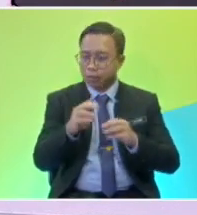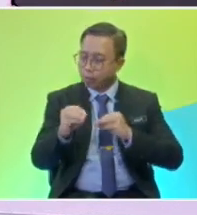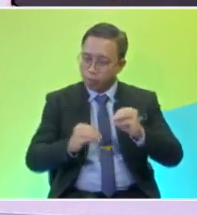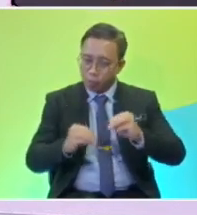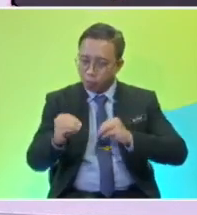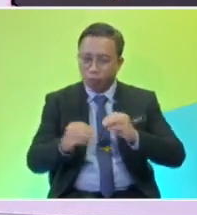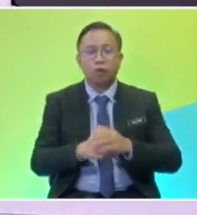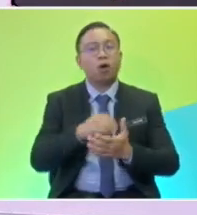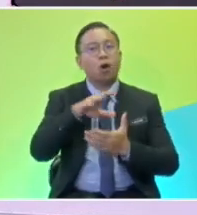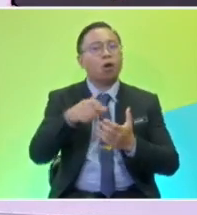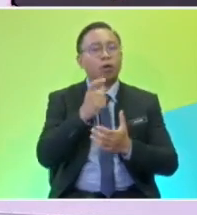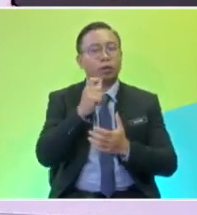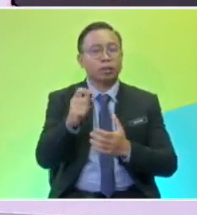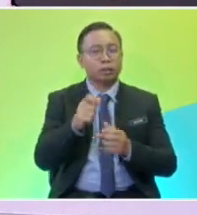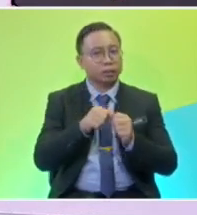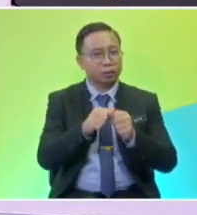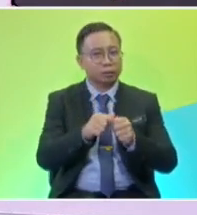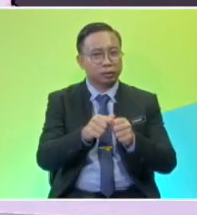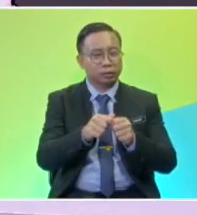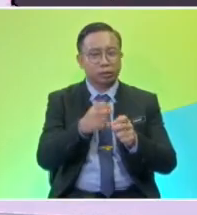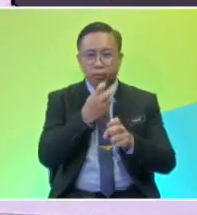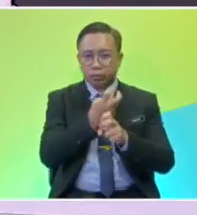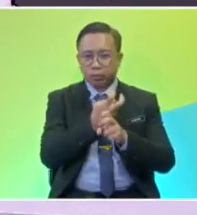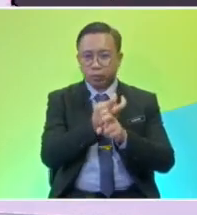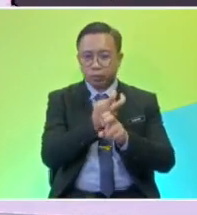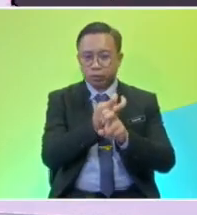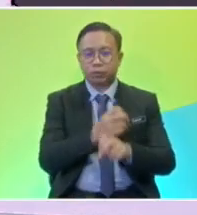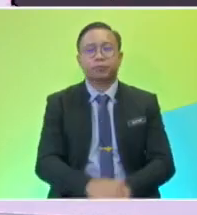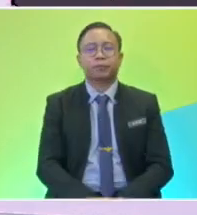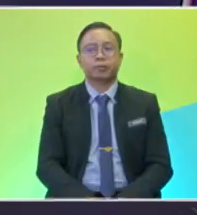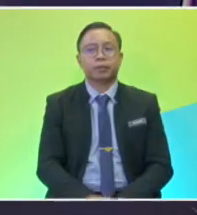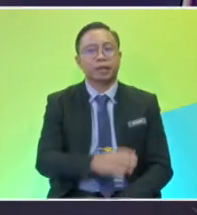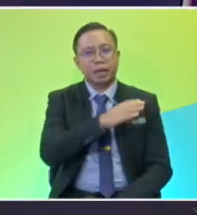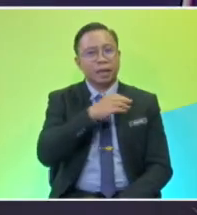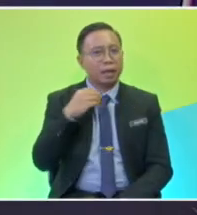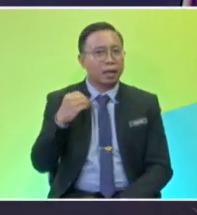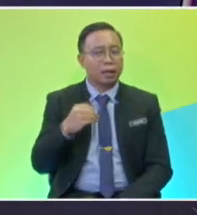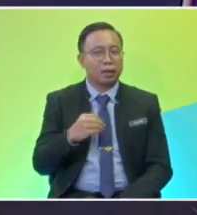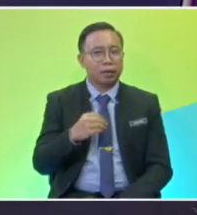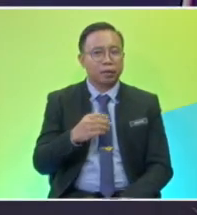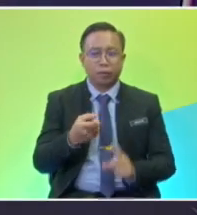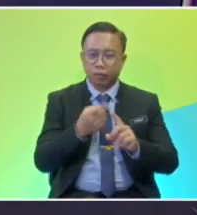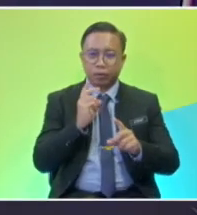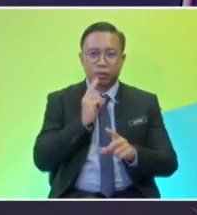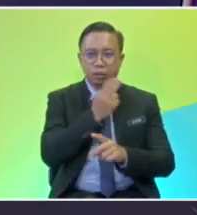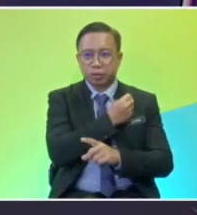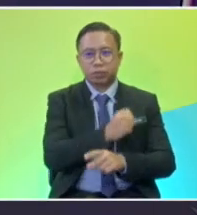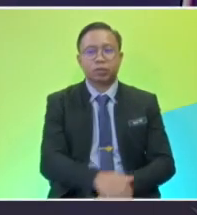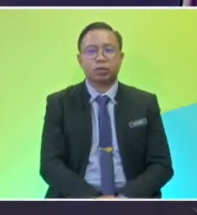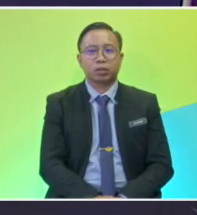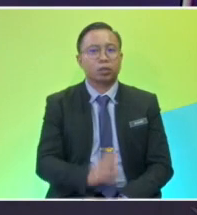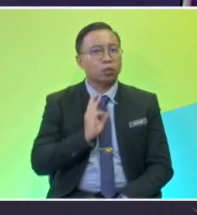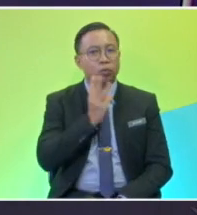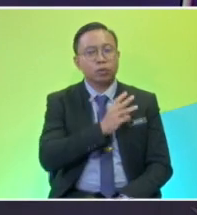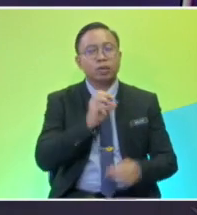doing, all related to the joints and bones as well. Okay, all right, and I think that's all from me. And then maybe we can